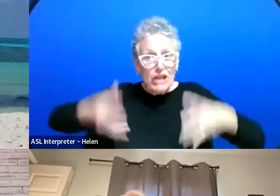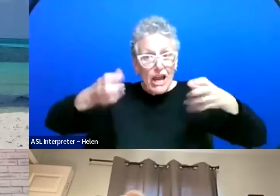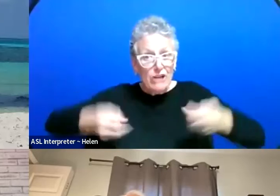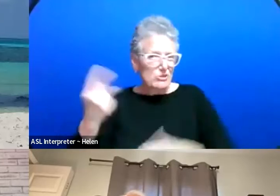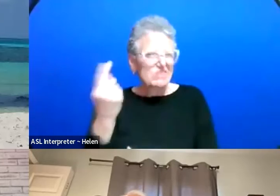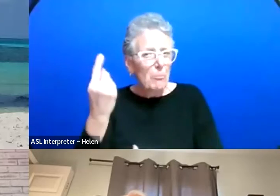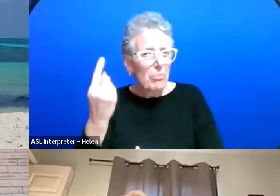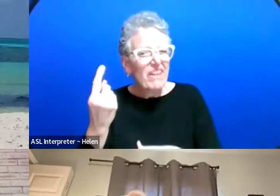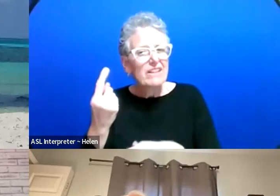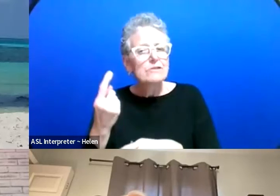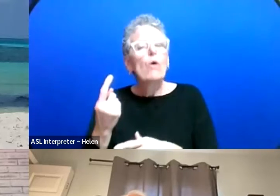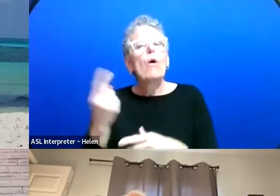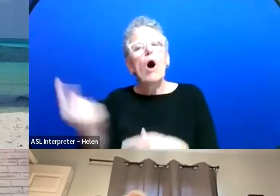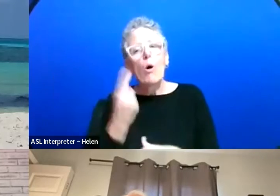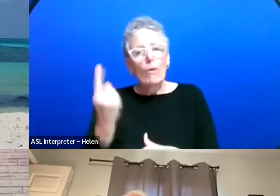that.